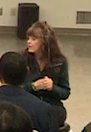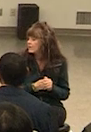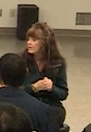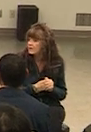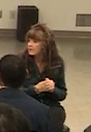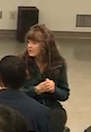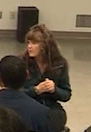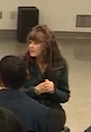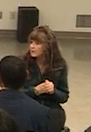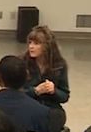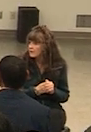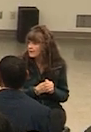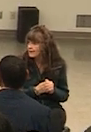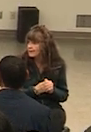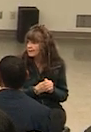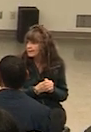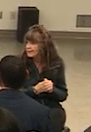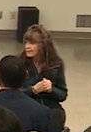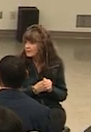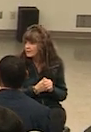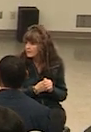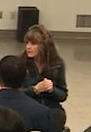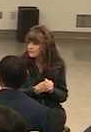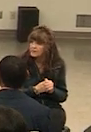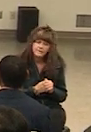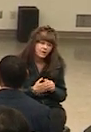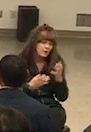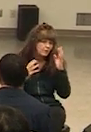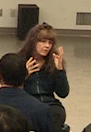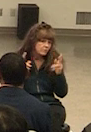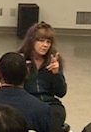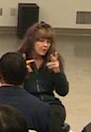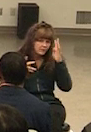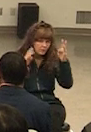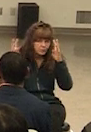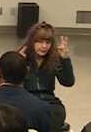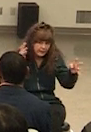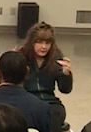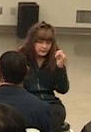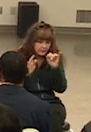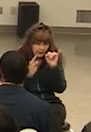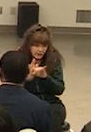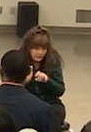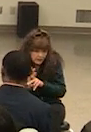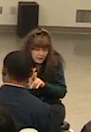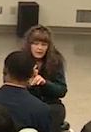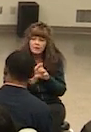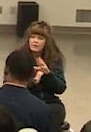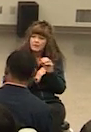colonization of these lands created ideas of queerness and identity in new ways, right? That